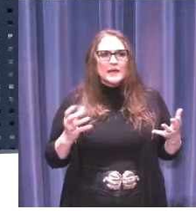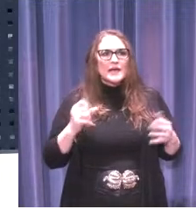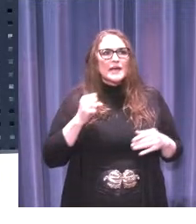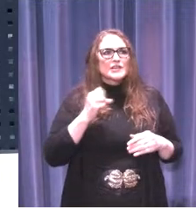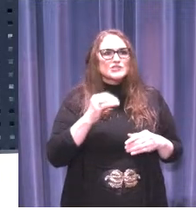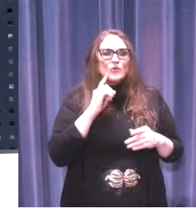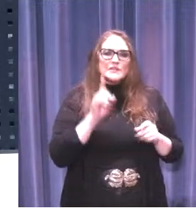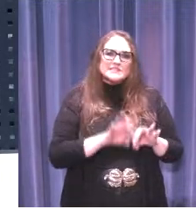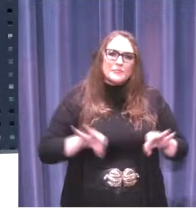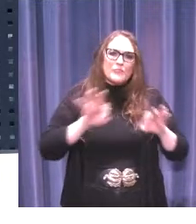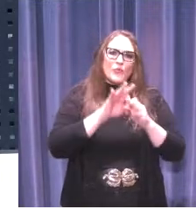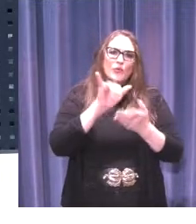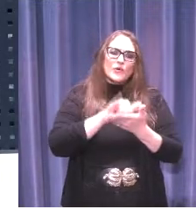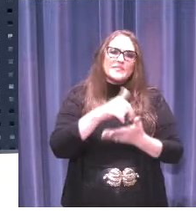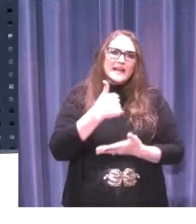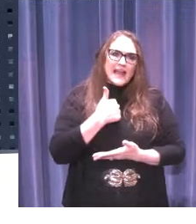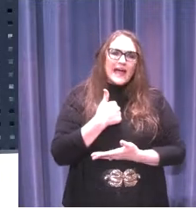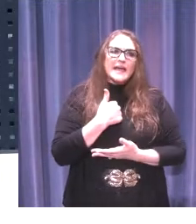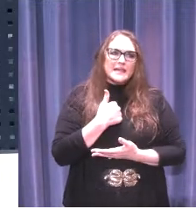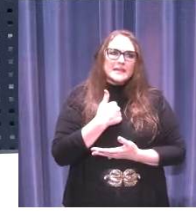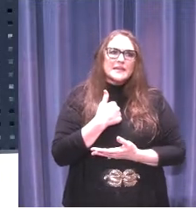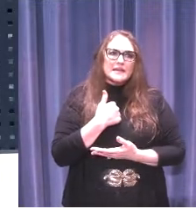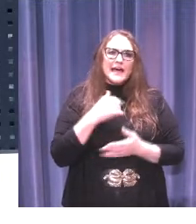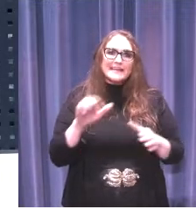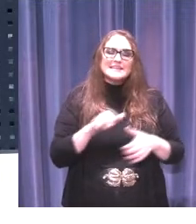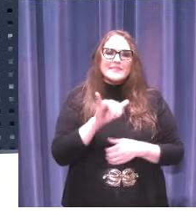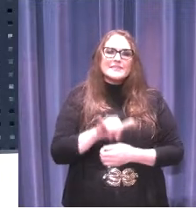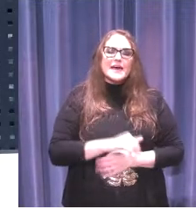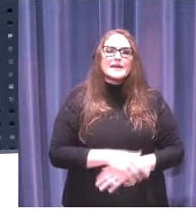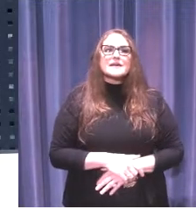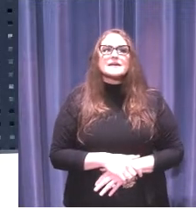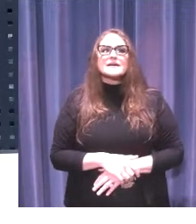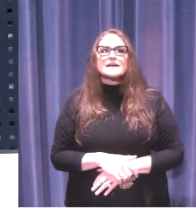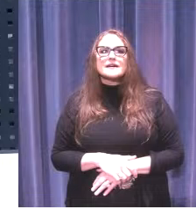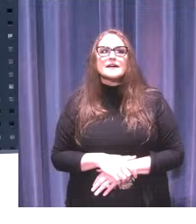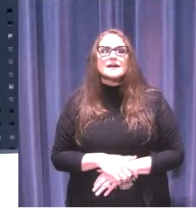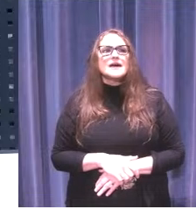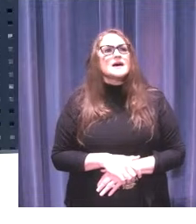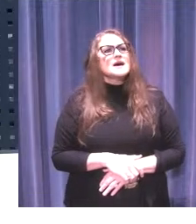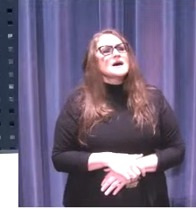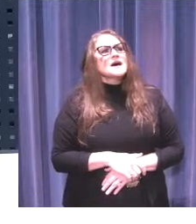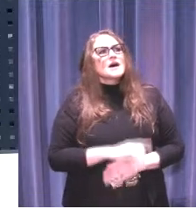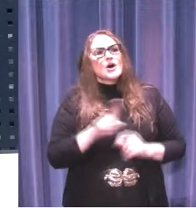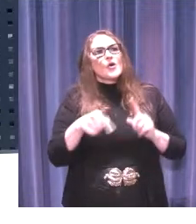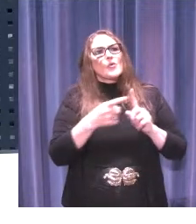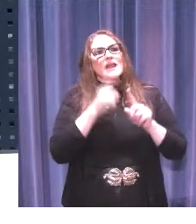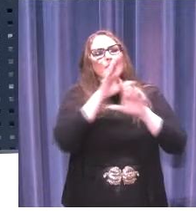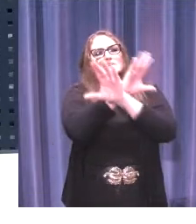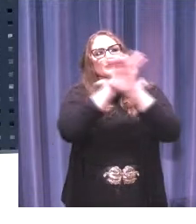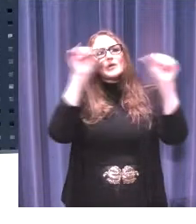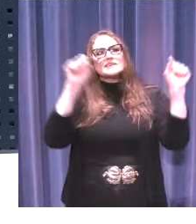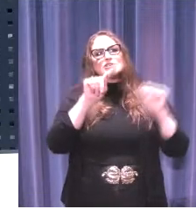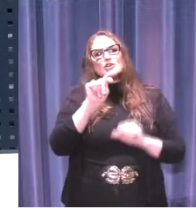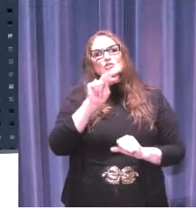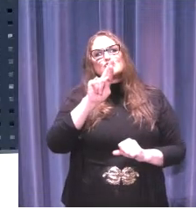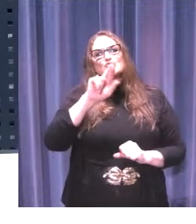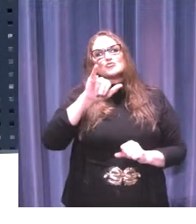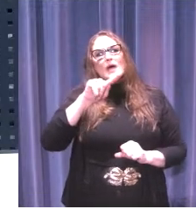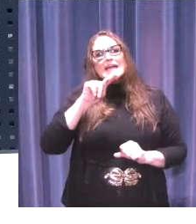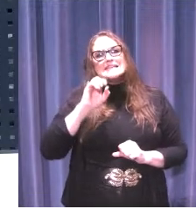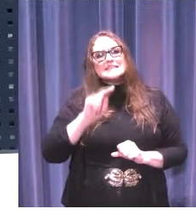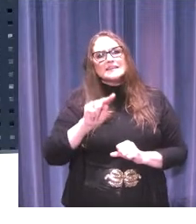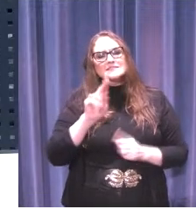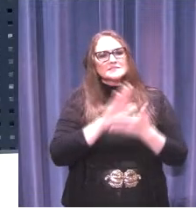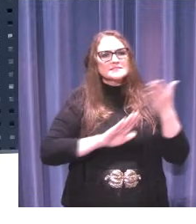it's important that I did that. When I was president of Triton College,